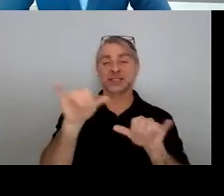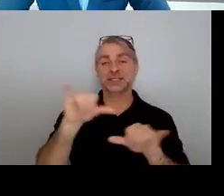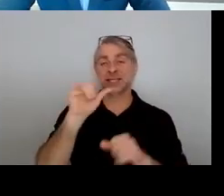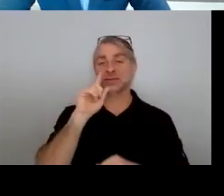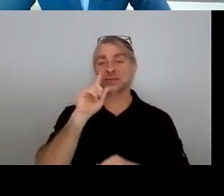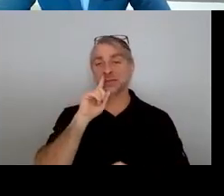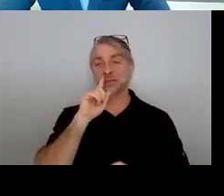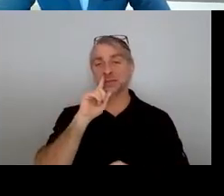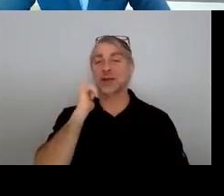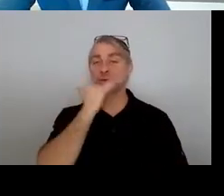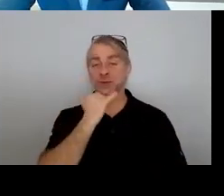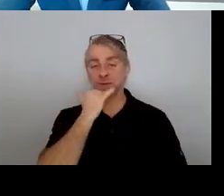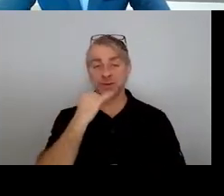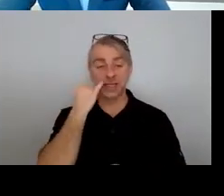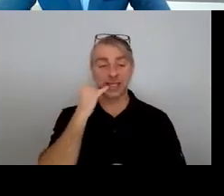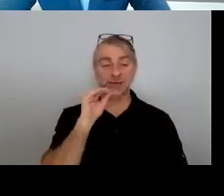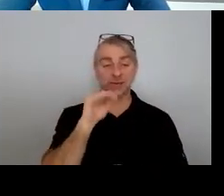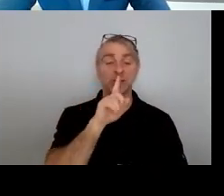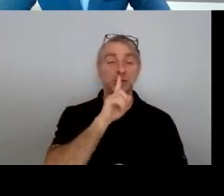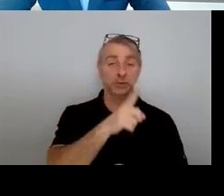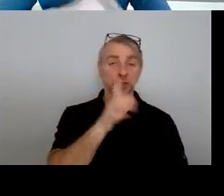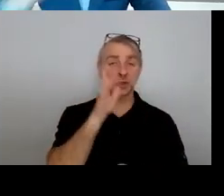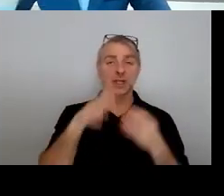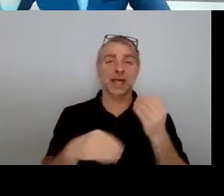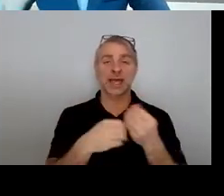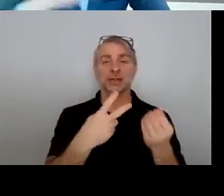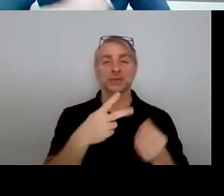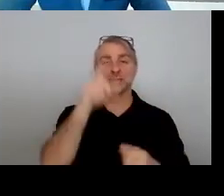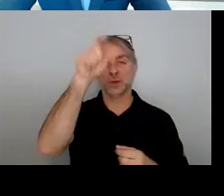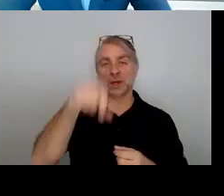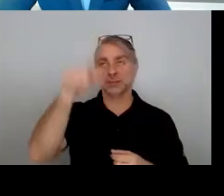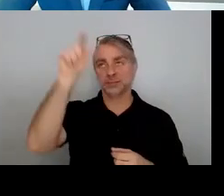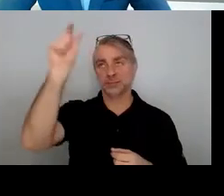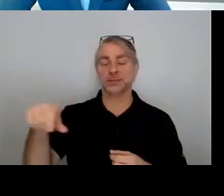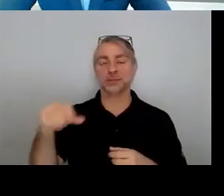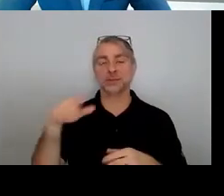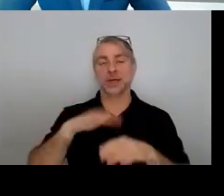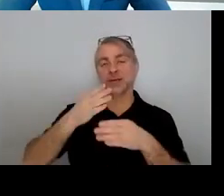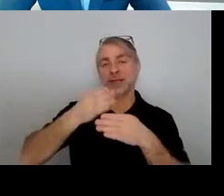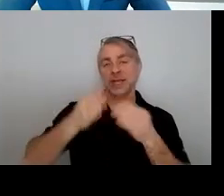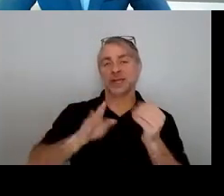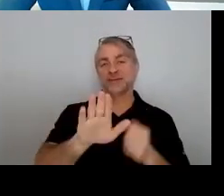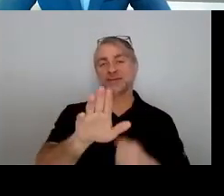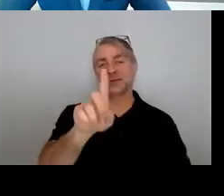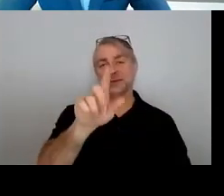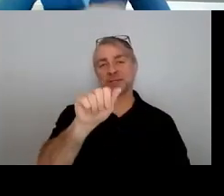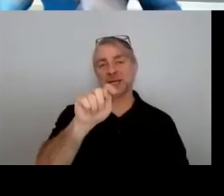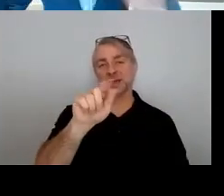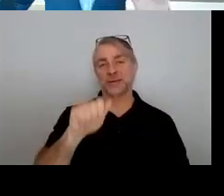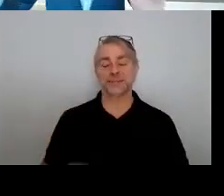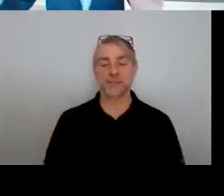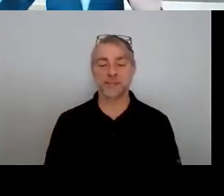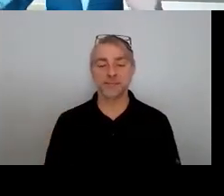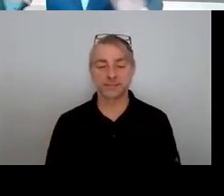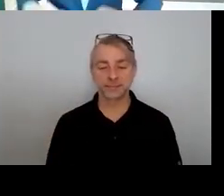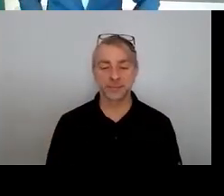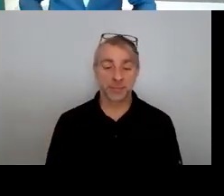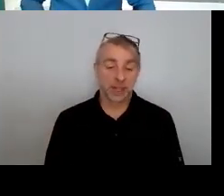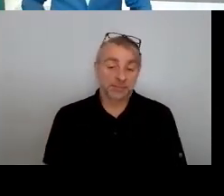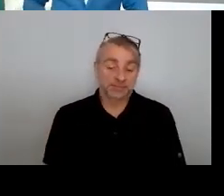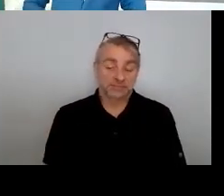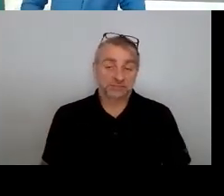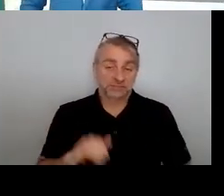true, it'll put those two columns at the end of the data set for you. And that's it.